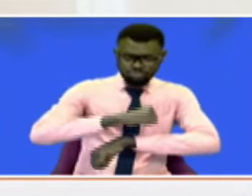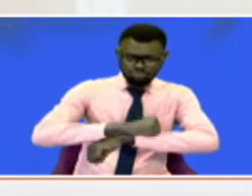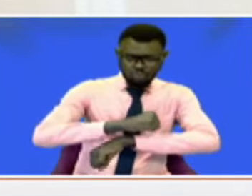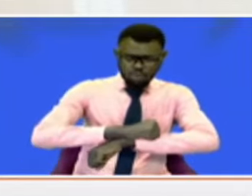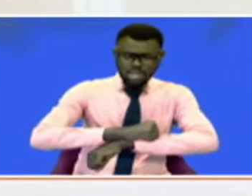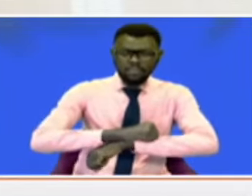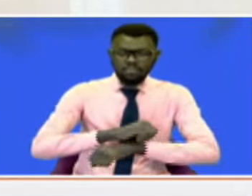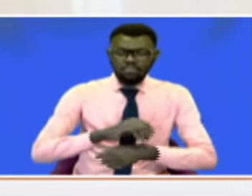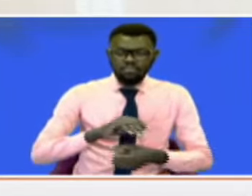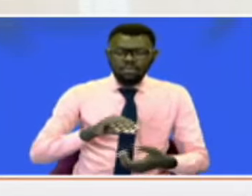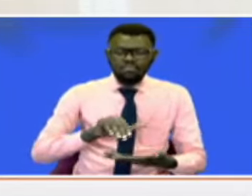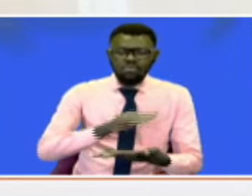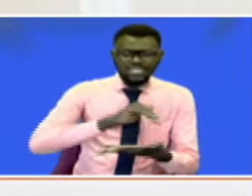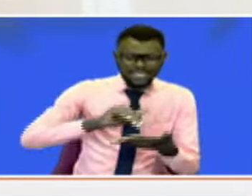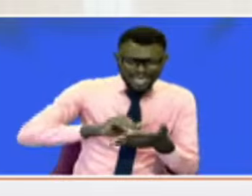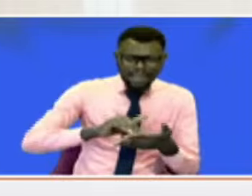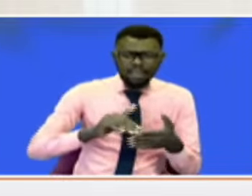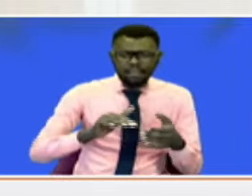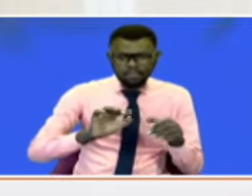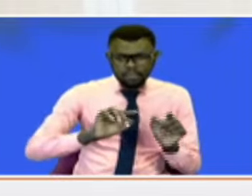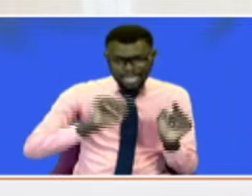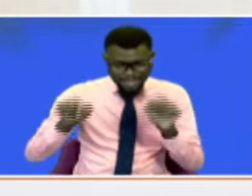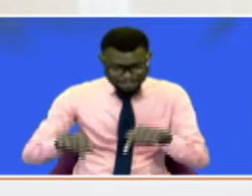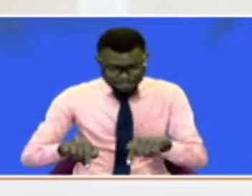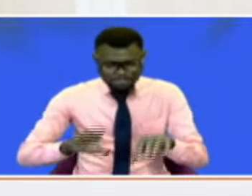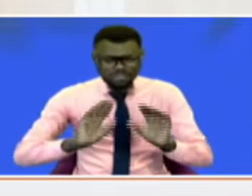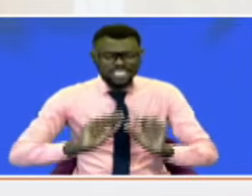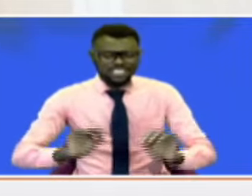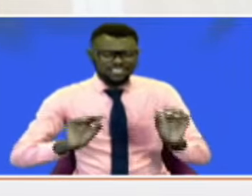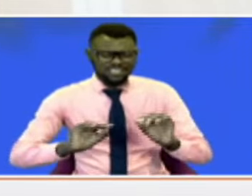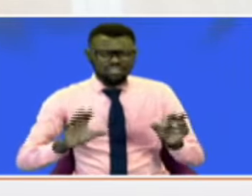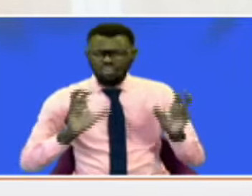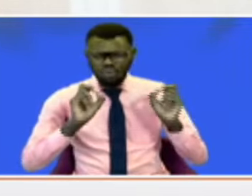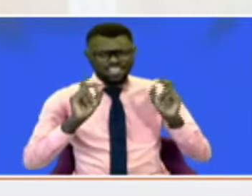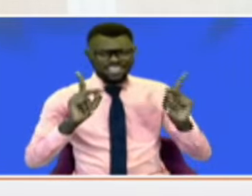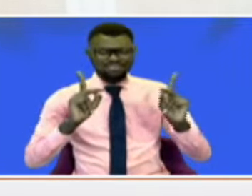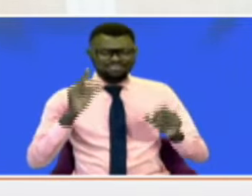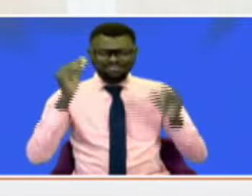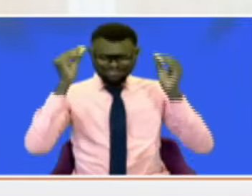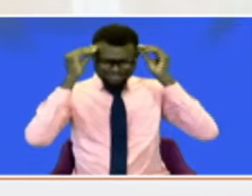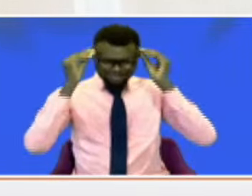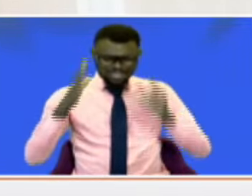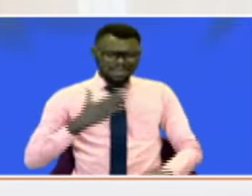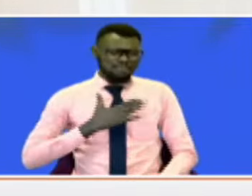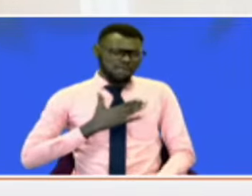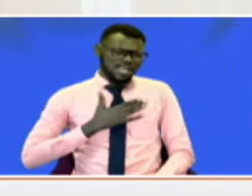and be a tutor there. It is still okay, you are our candidate.